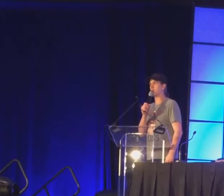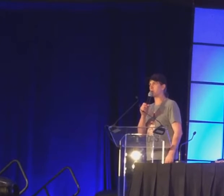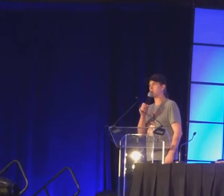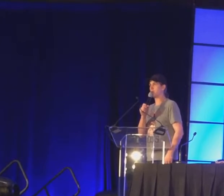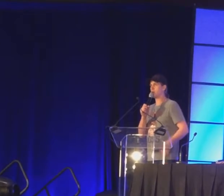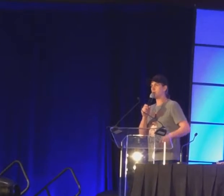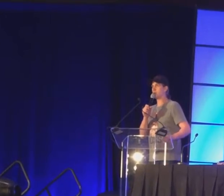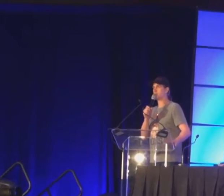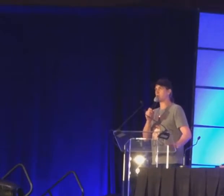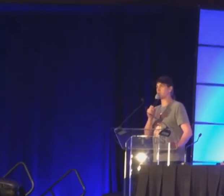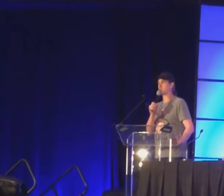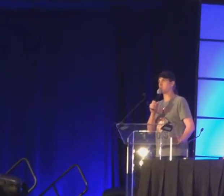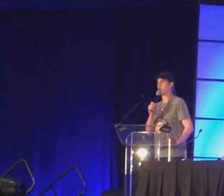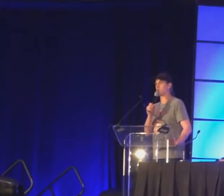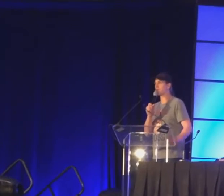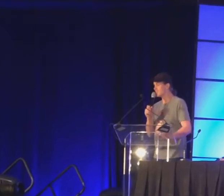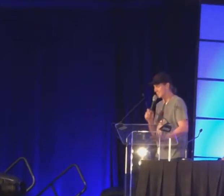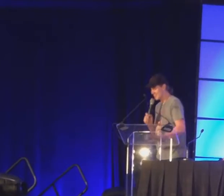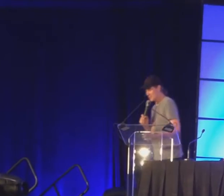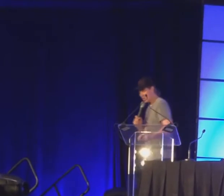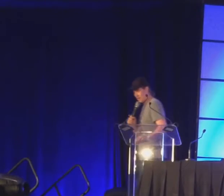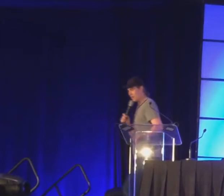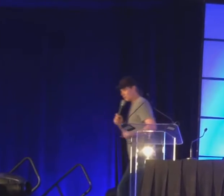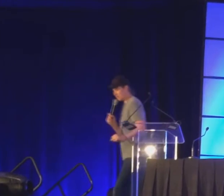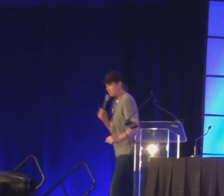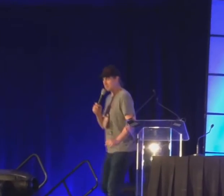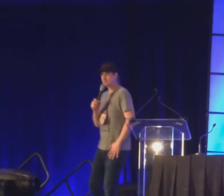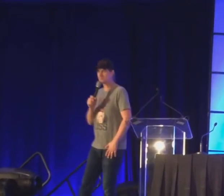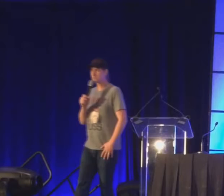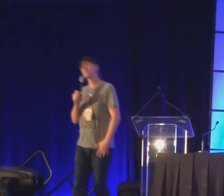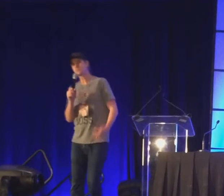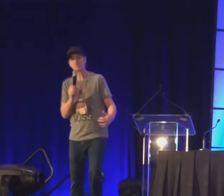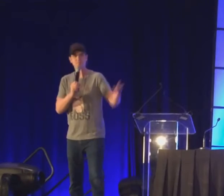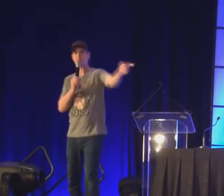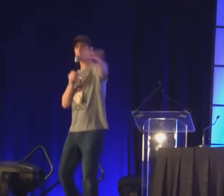talking about? These guys are smart. Anyway.